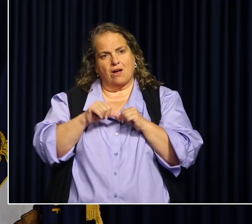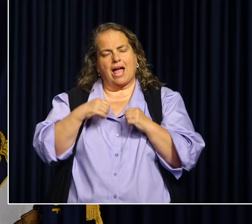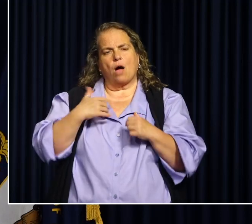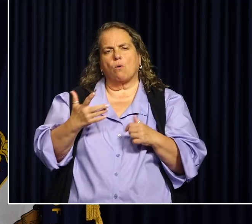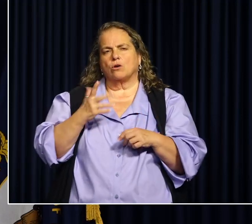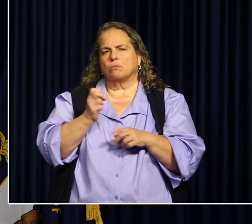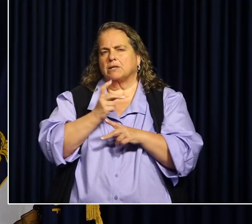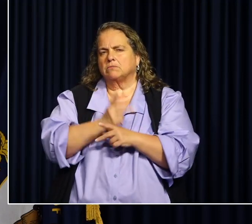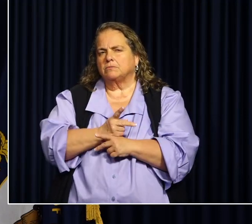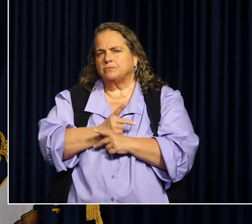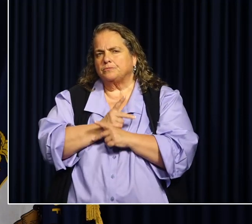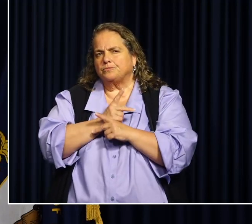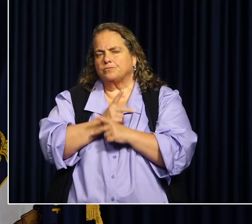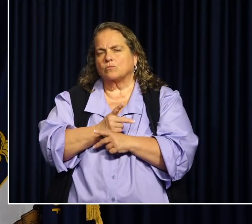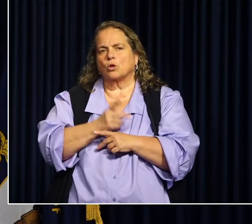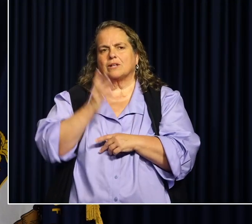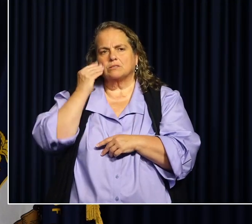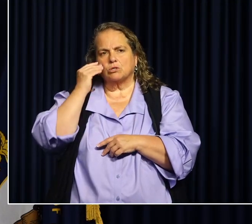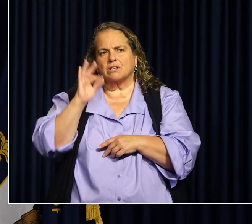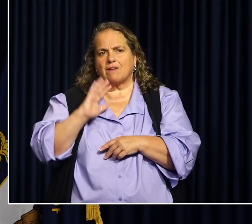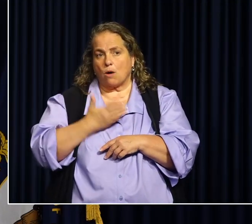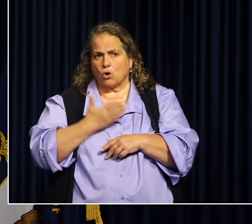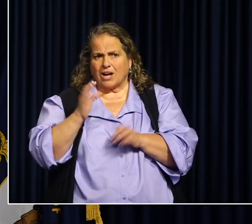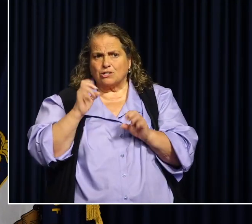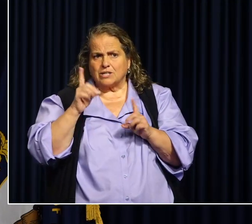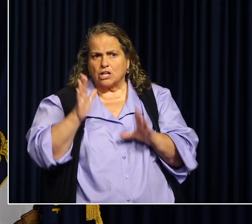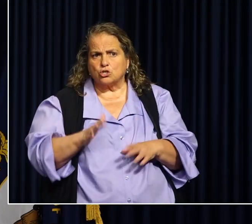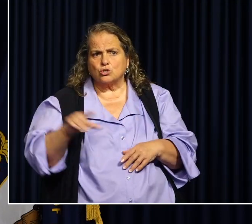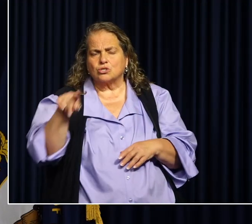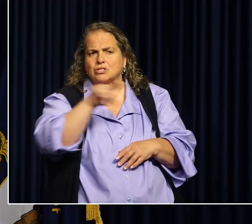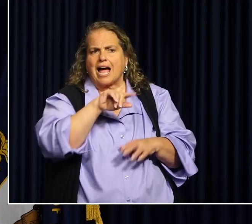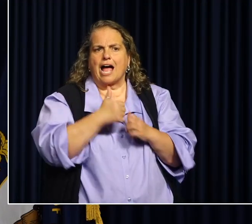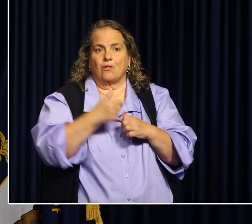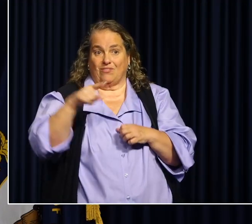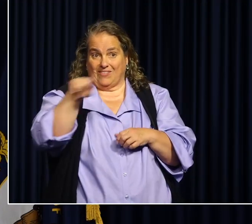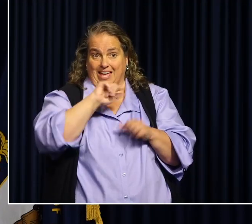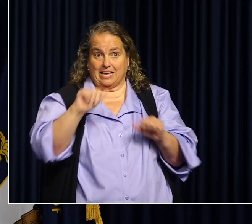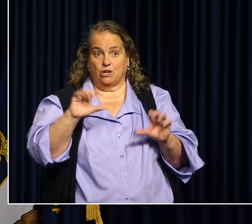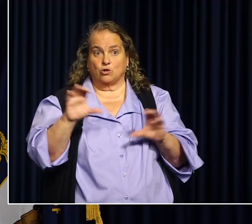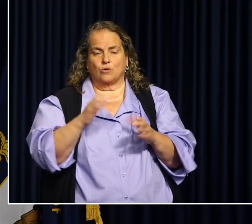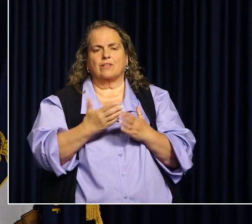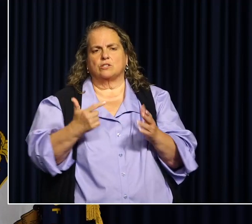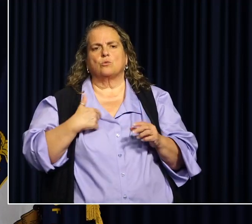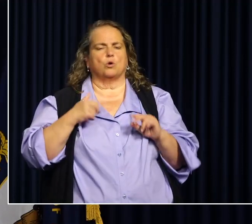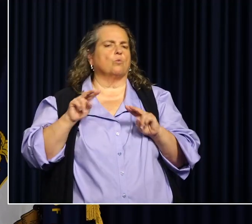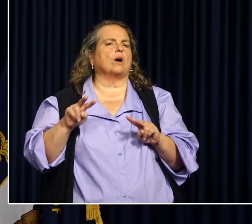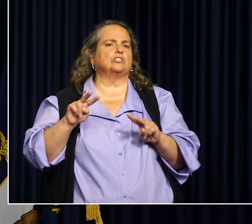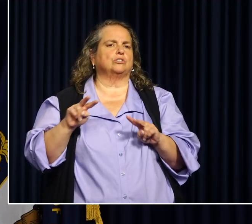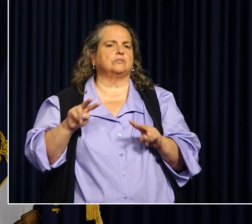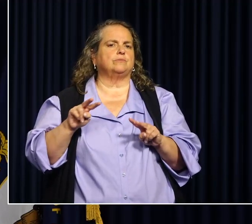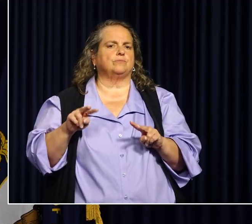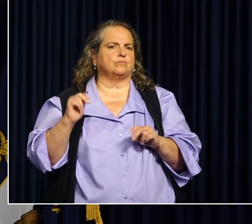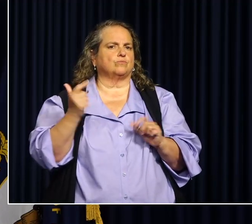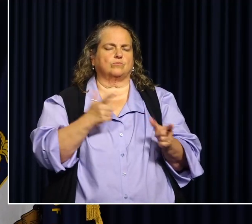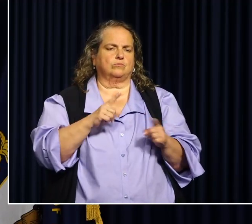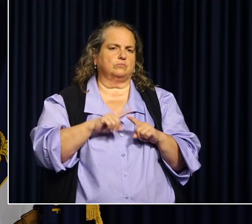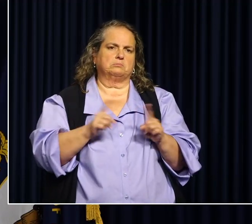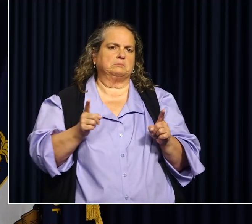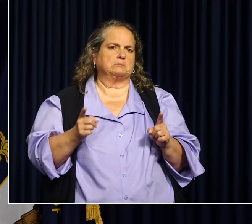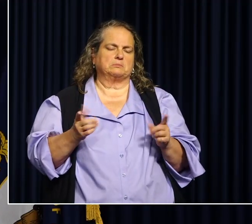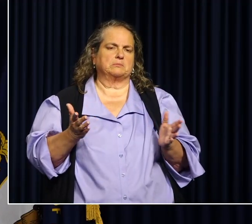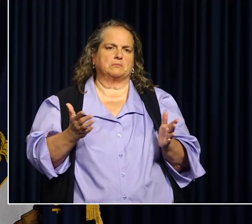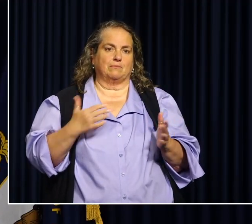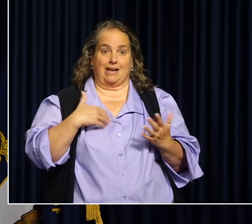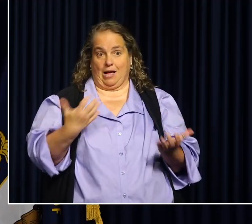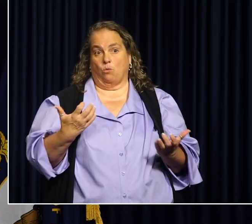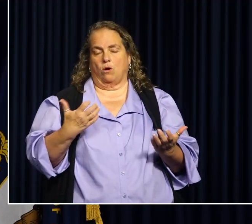to the experience of our educators and how they can do things. So we're watching all of those, but I